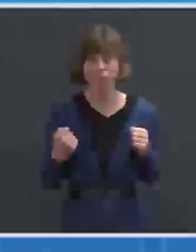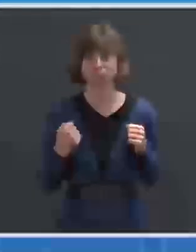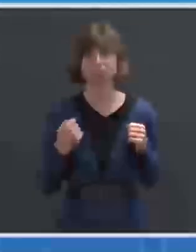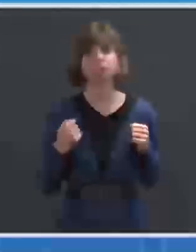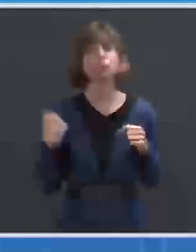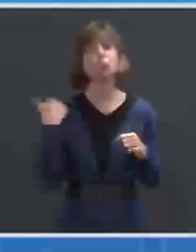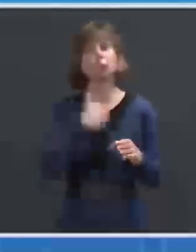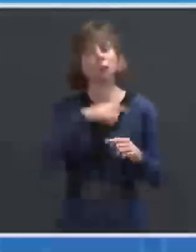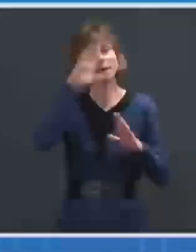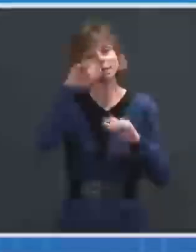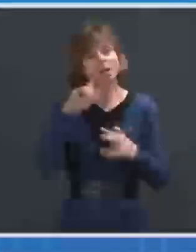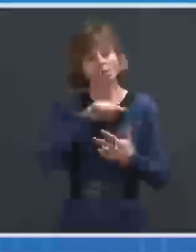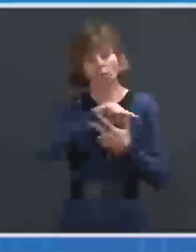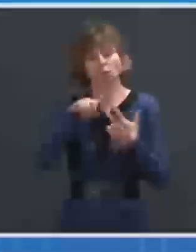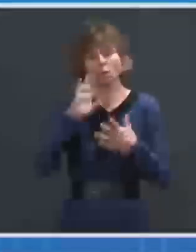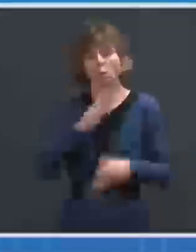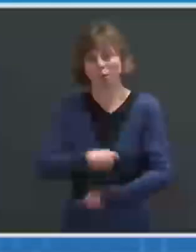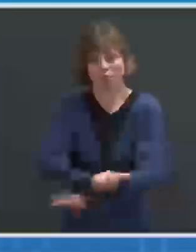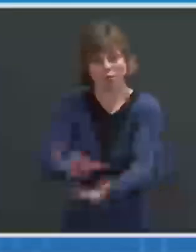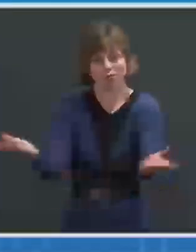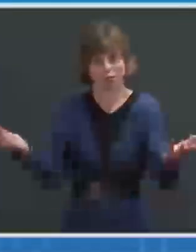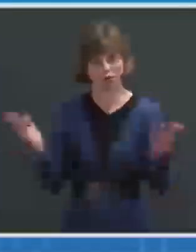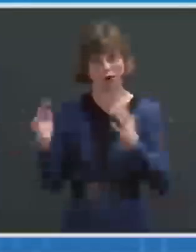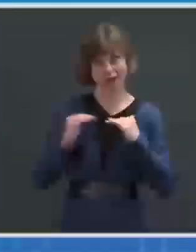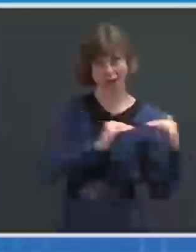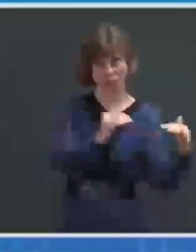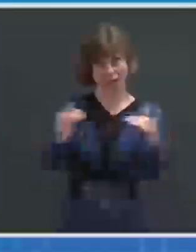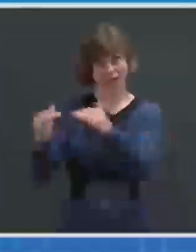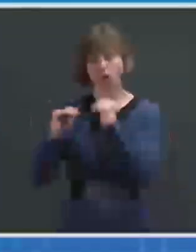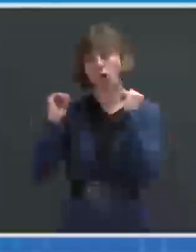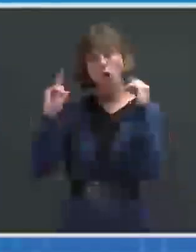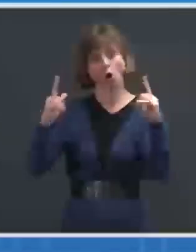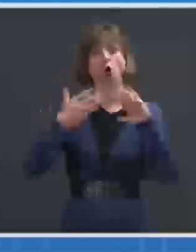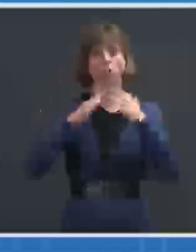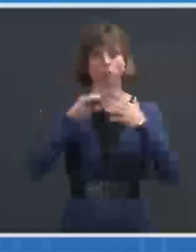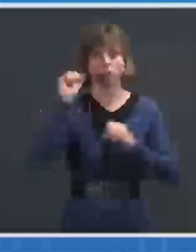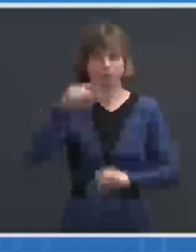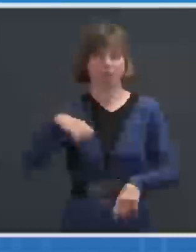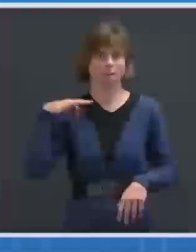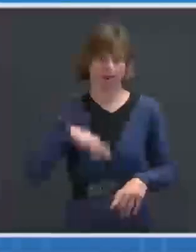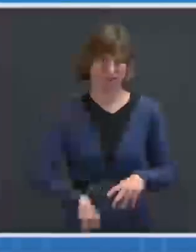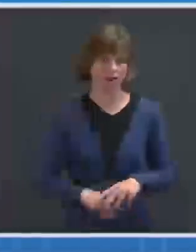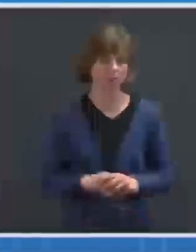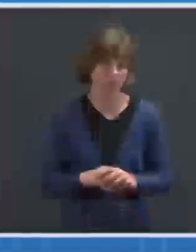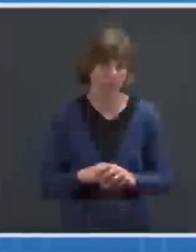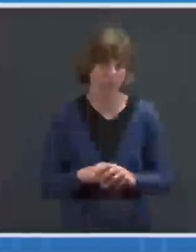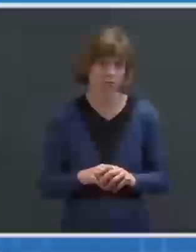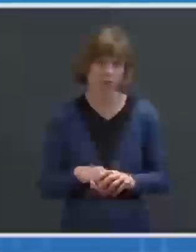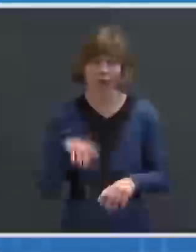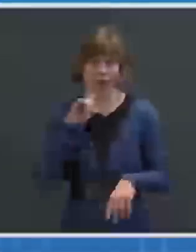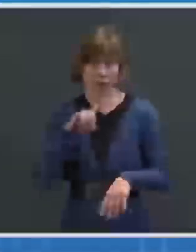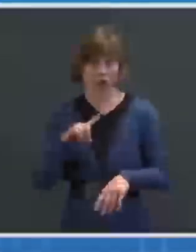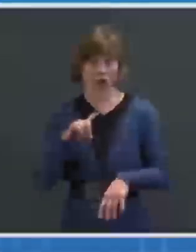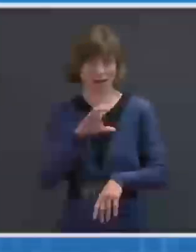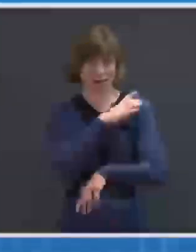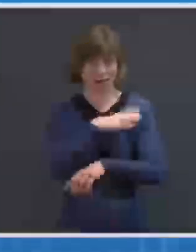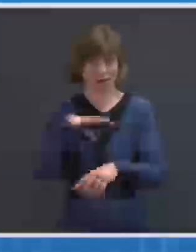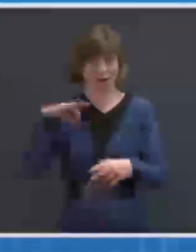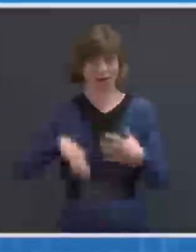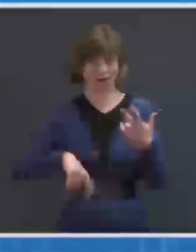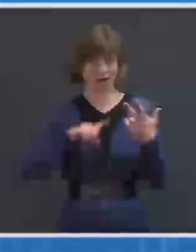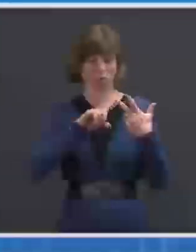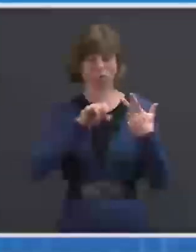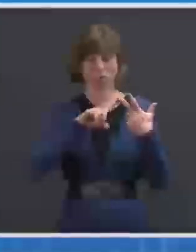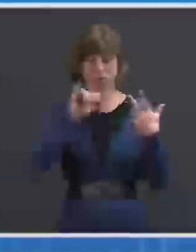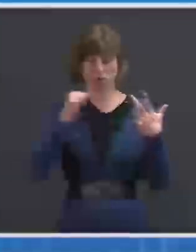be distributed evenly for all communities to benefit. There are clinical benefits to J&J that we talked